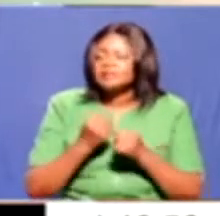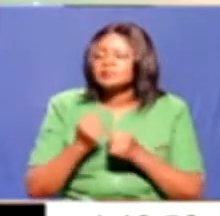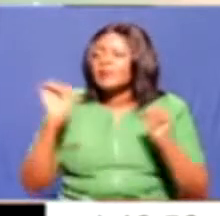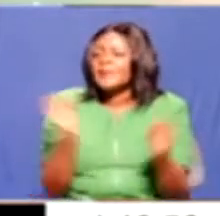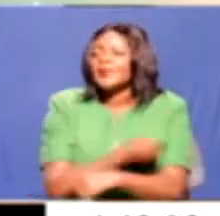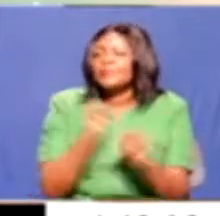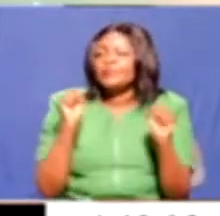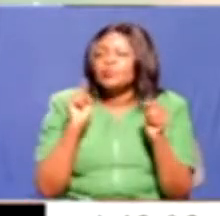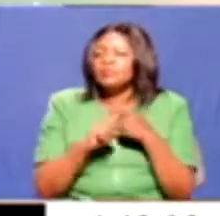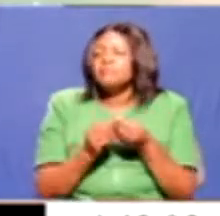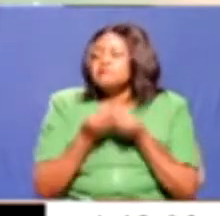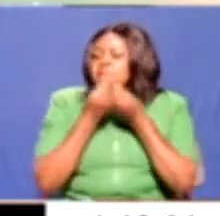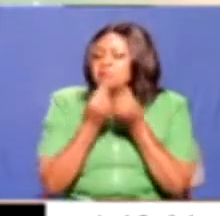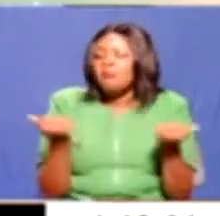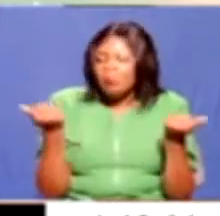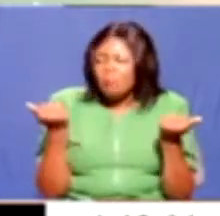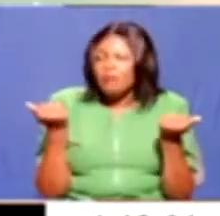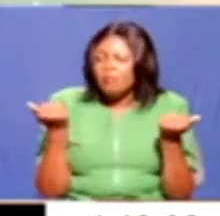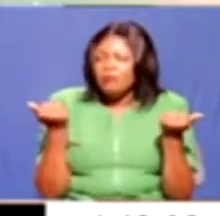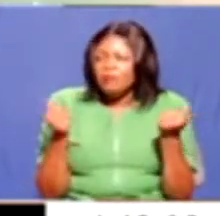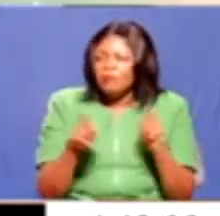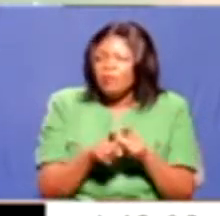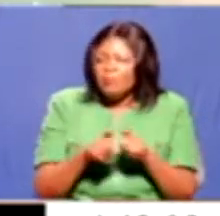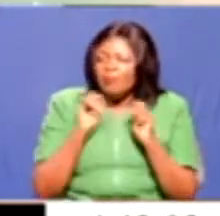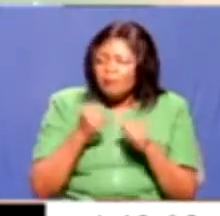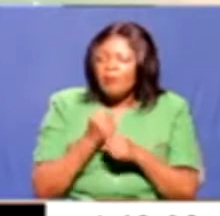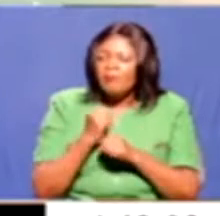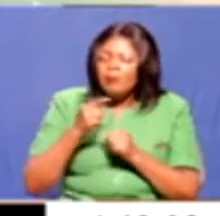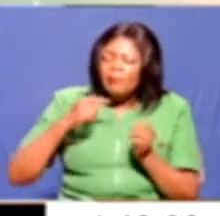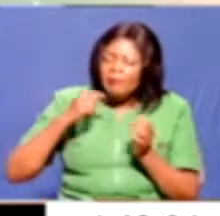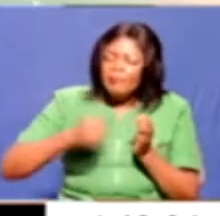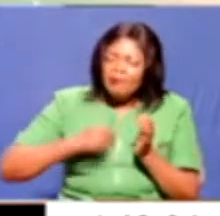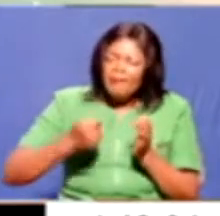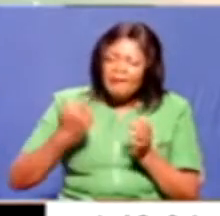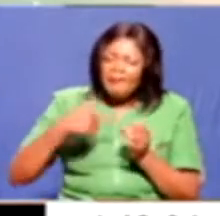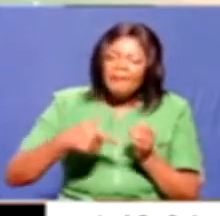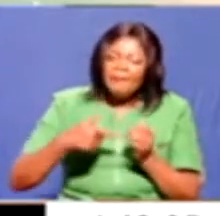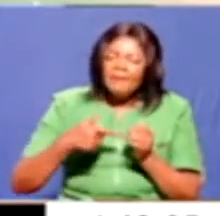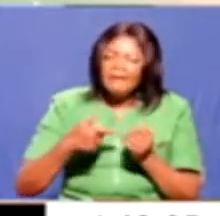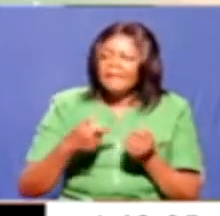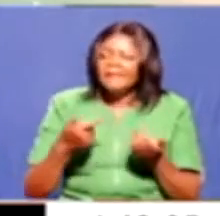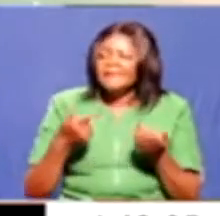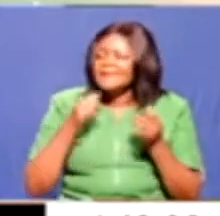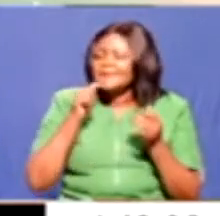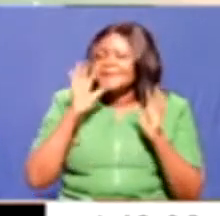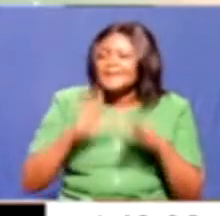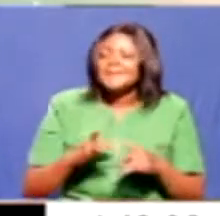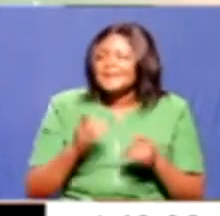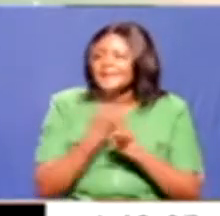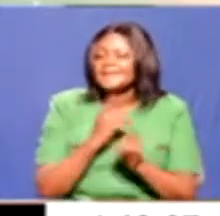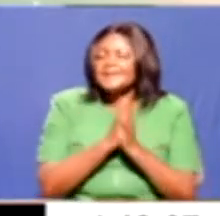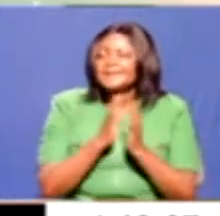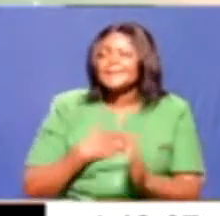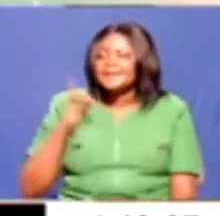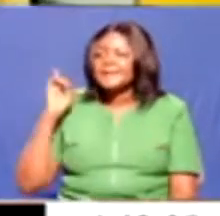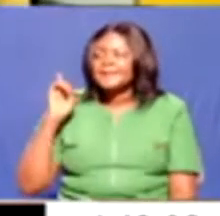to meet and will likely render the refinery fleet obsolete within 2 years. These and other stories from across the